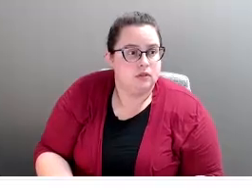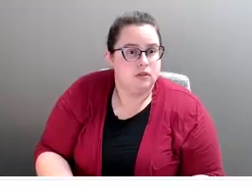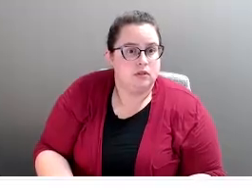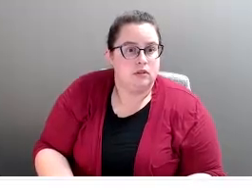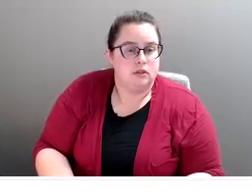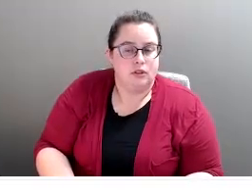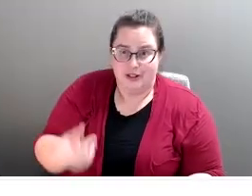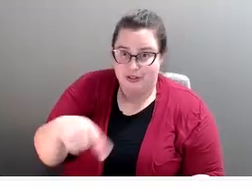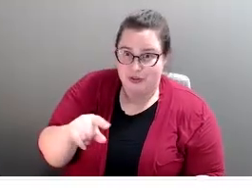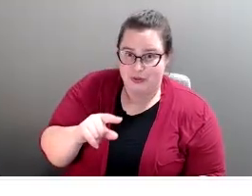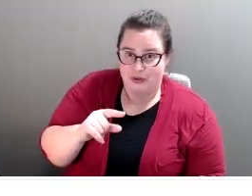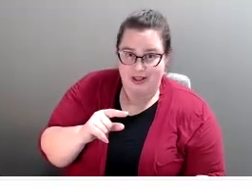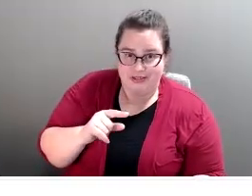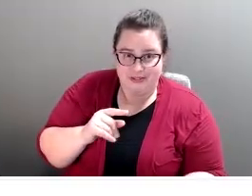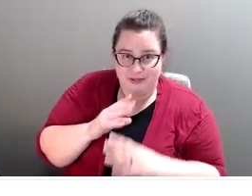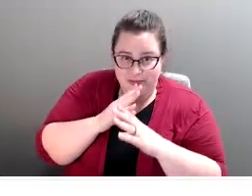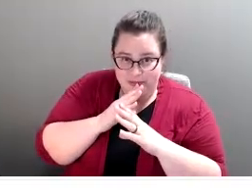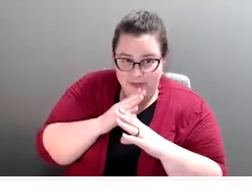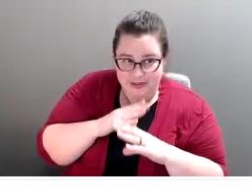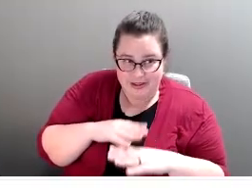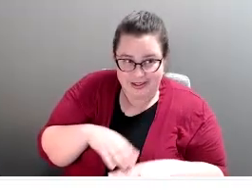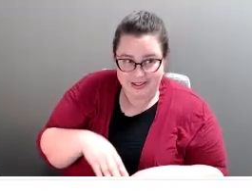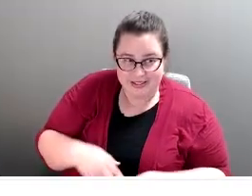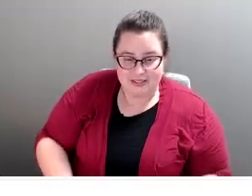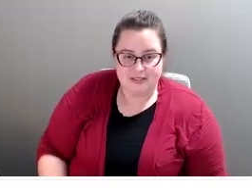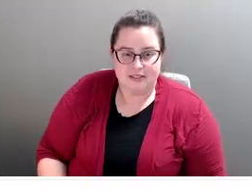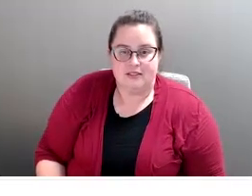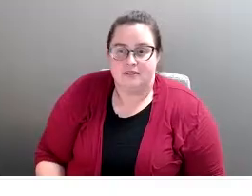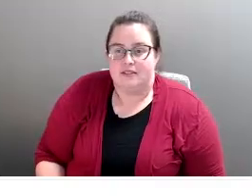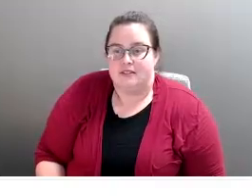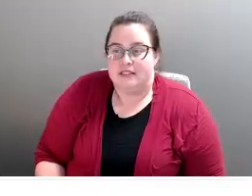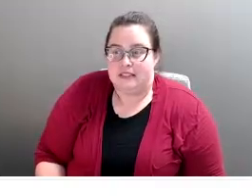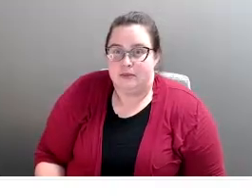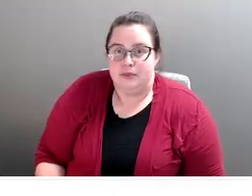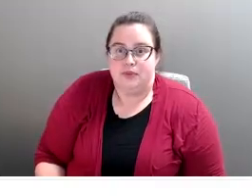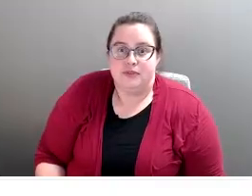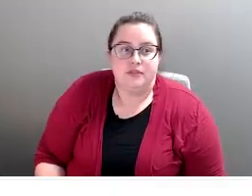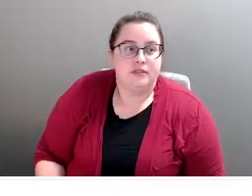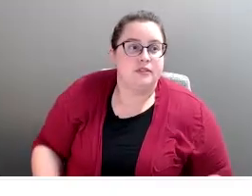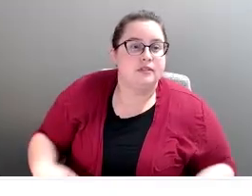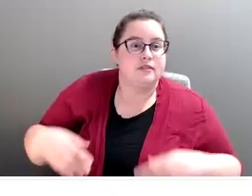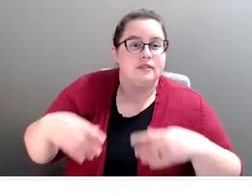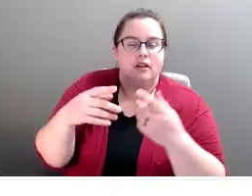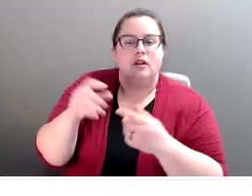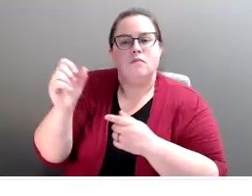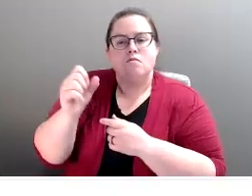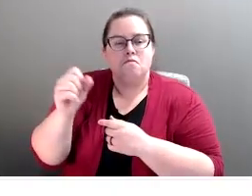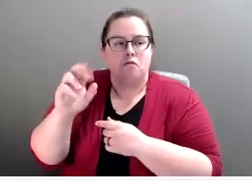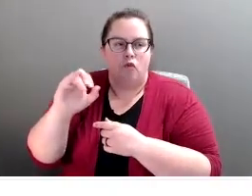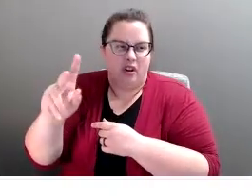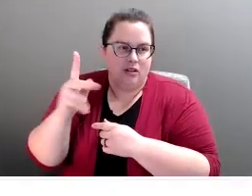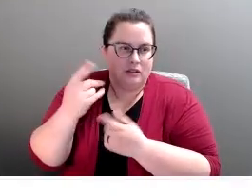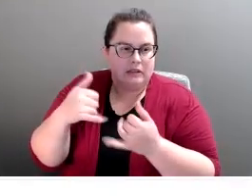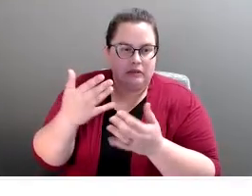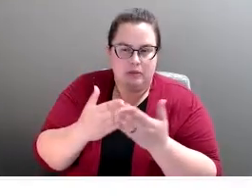You guys are chirpy over there. You're quiet. yeah, so there are still some things that the last parts of